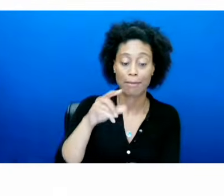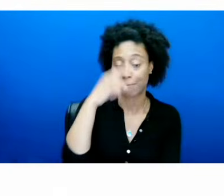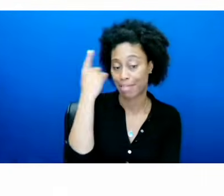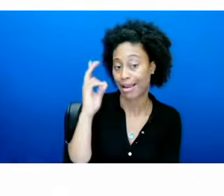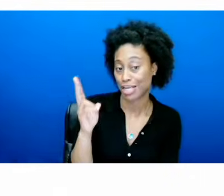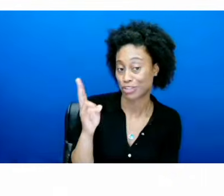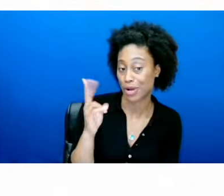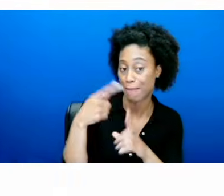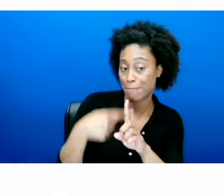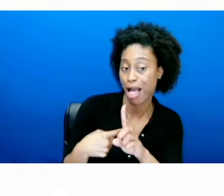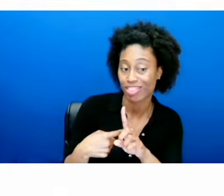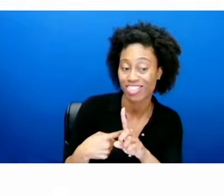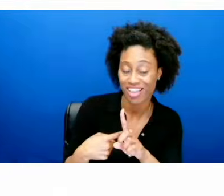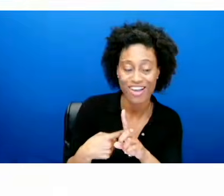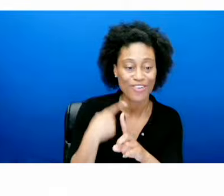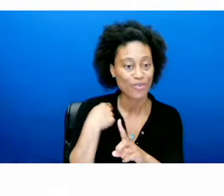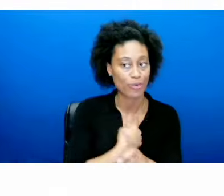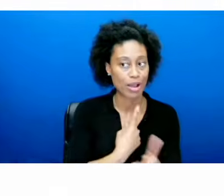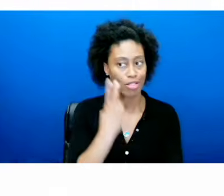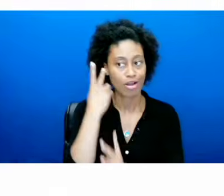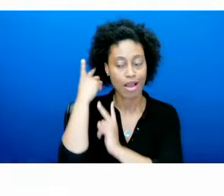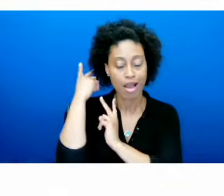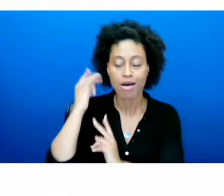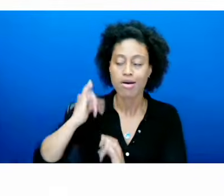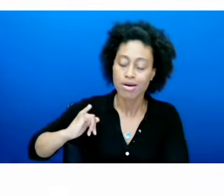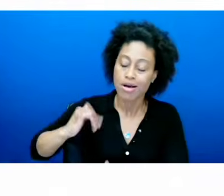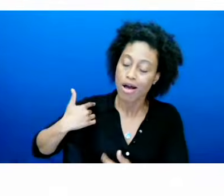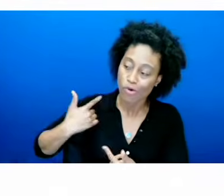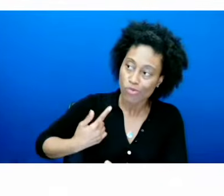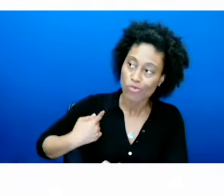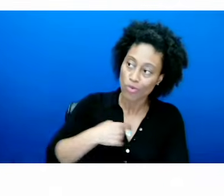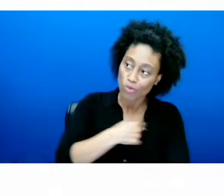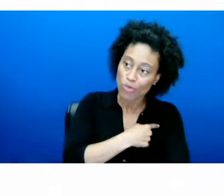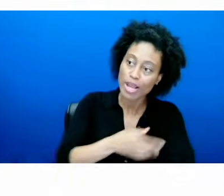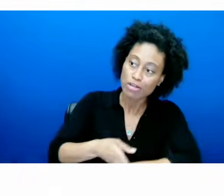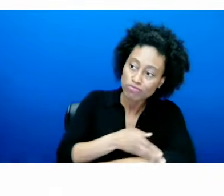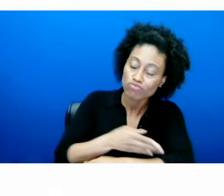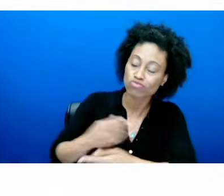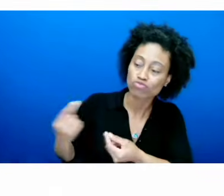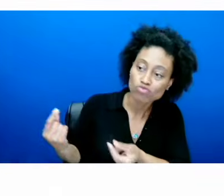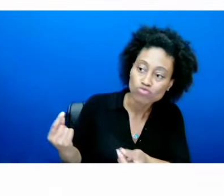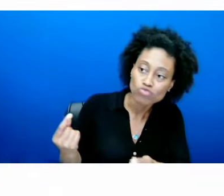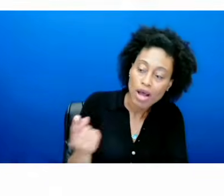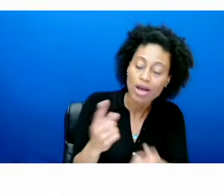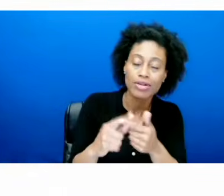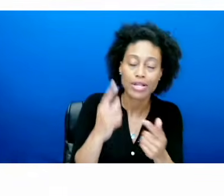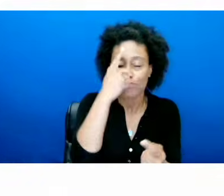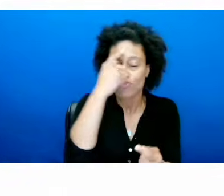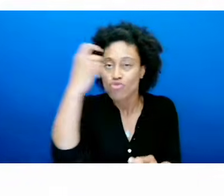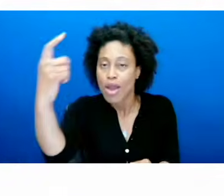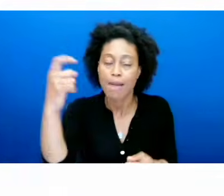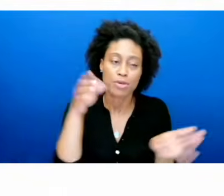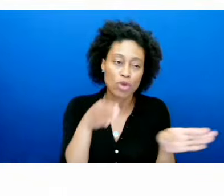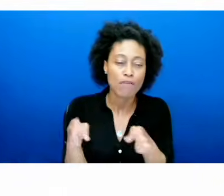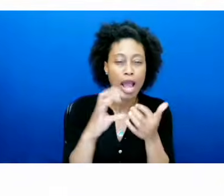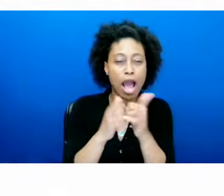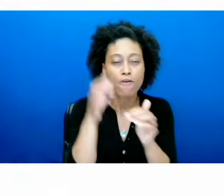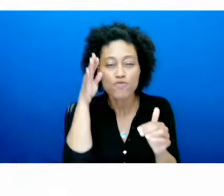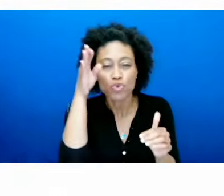to look at how far we've come and dream and strategize and collaborate on how we can move forward